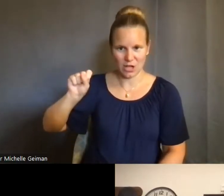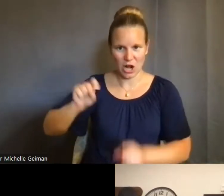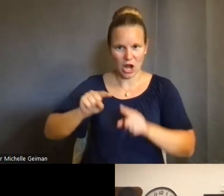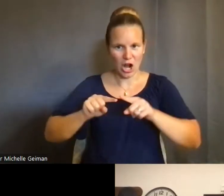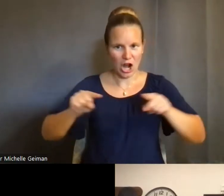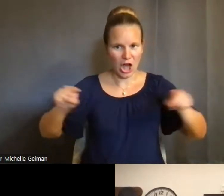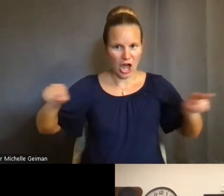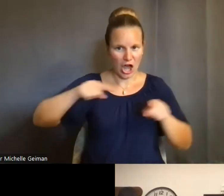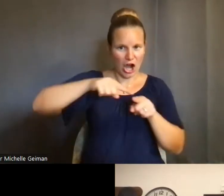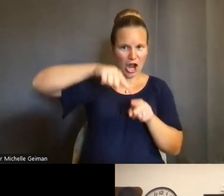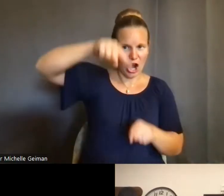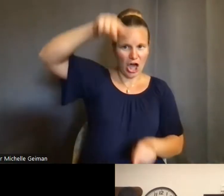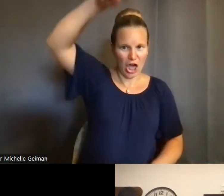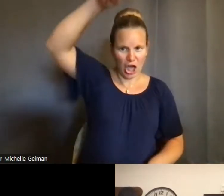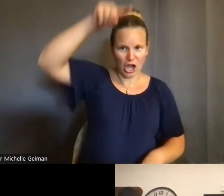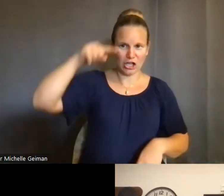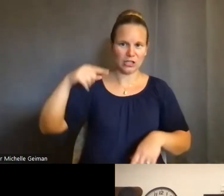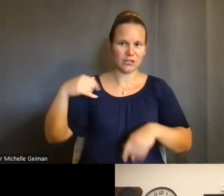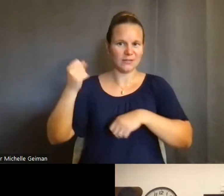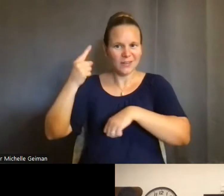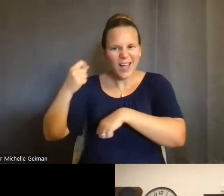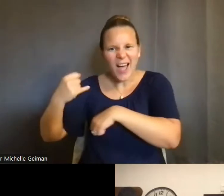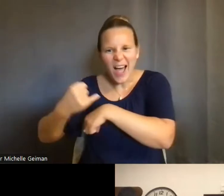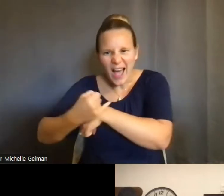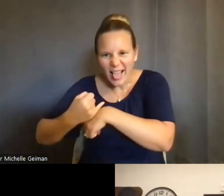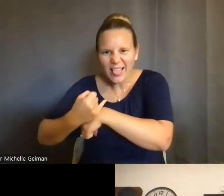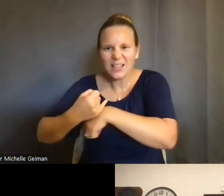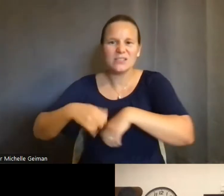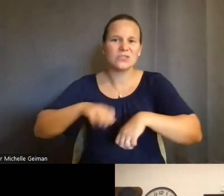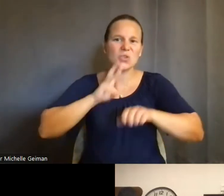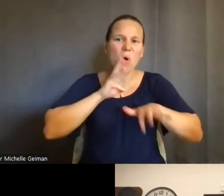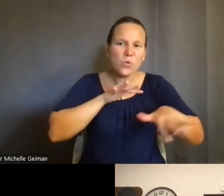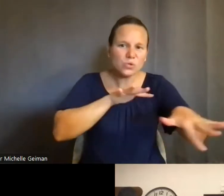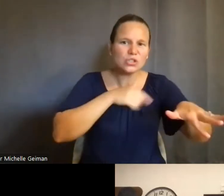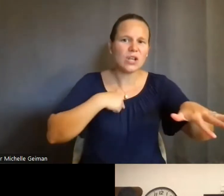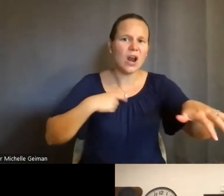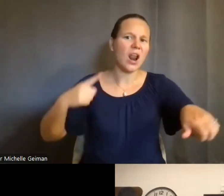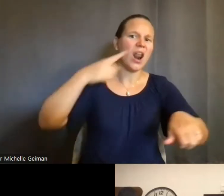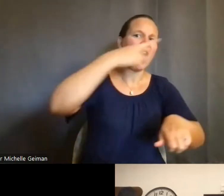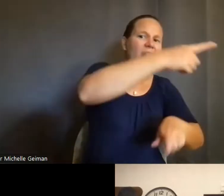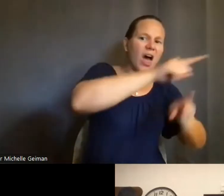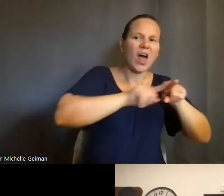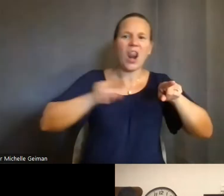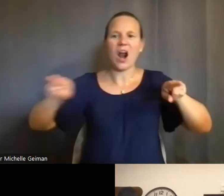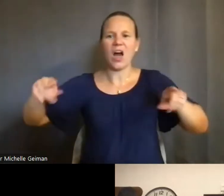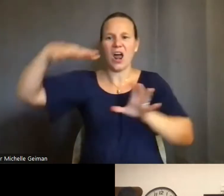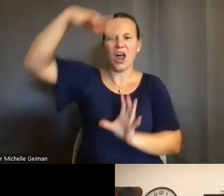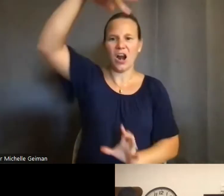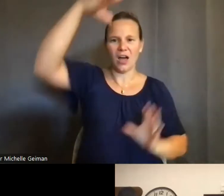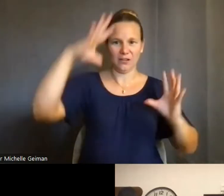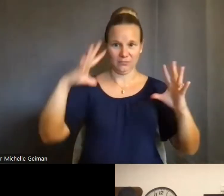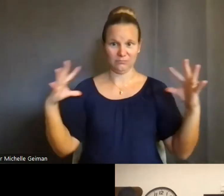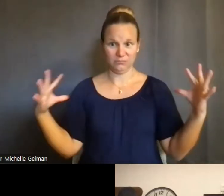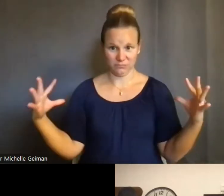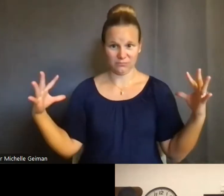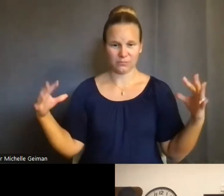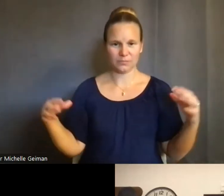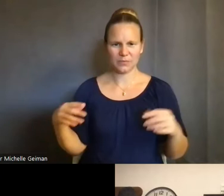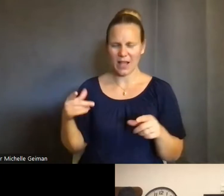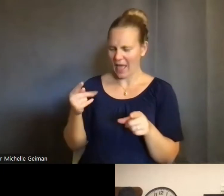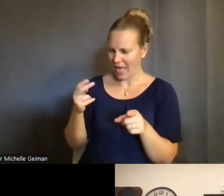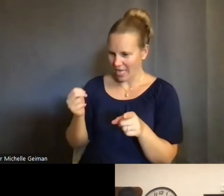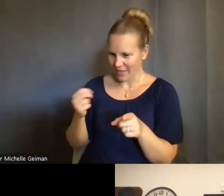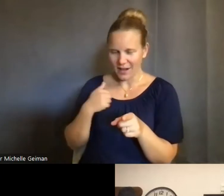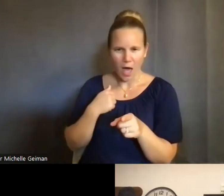it stretches across islands, ocean, many different communities, and that's a very diverse place. Okay, and then you said, I want to